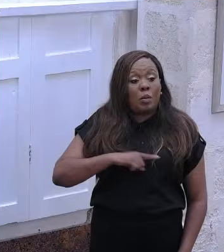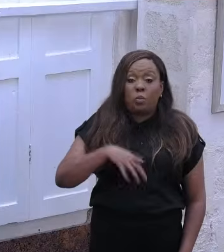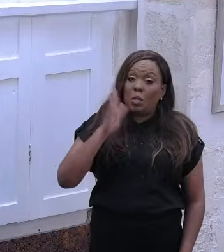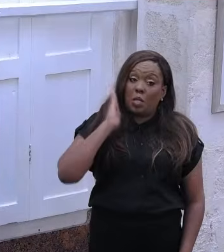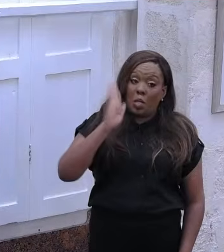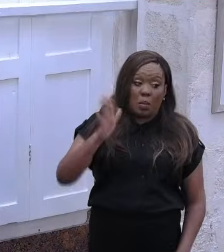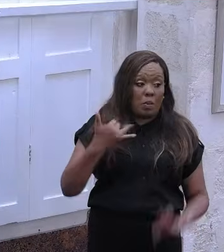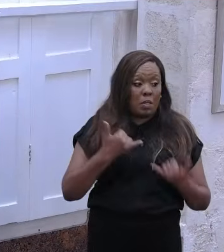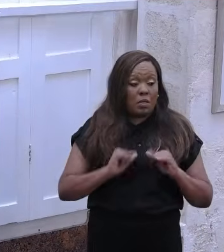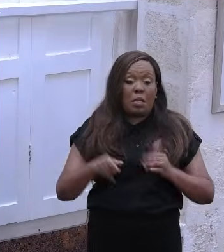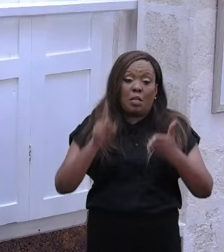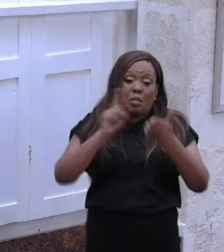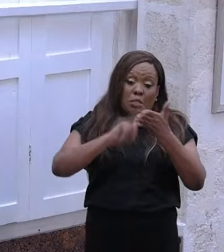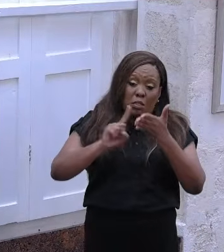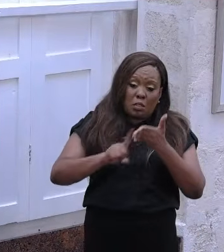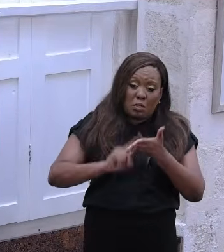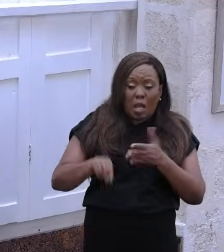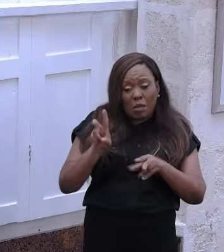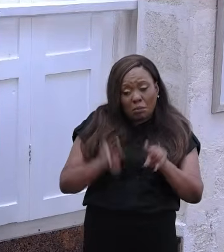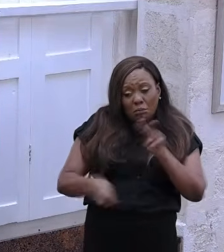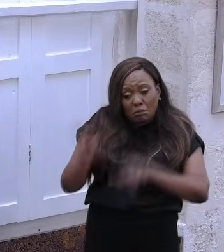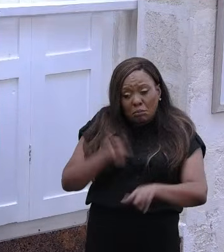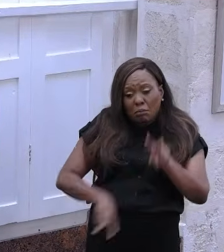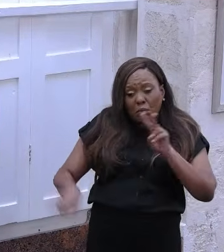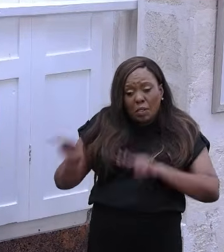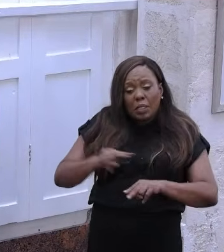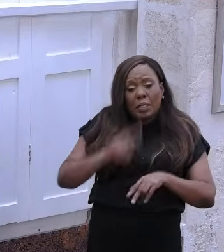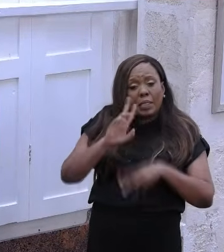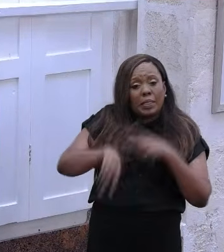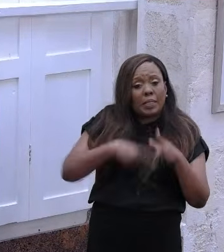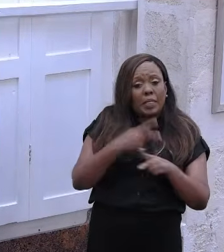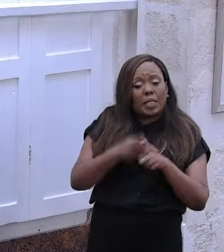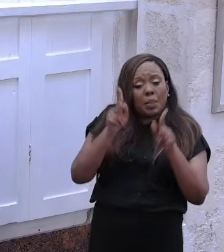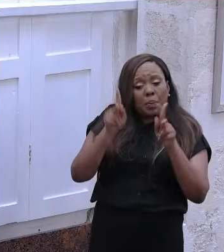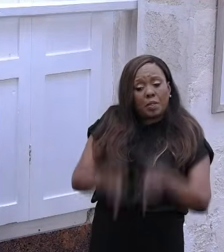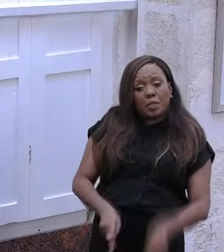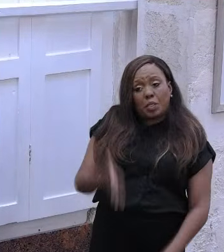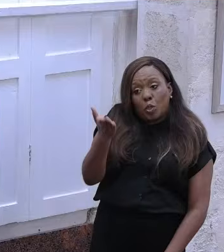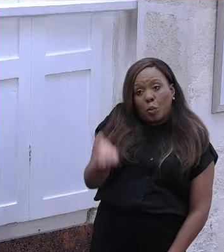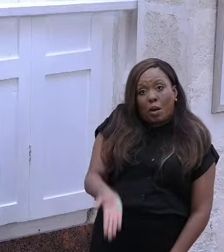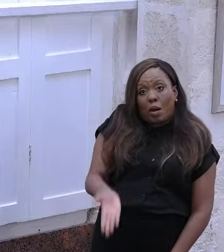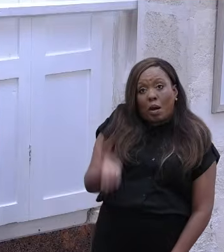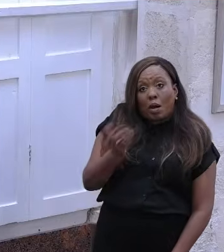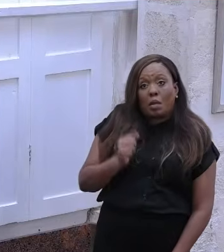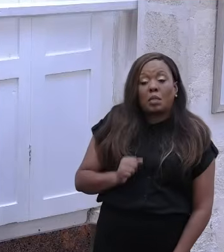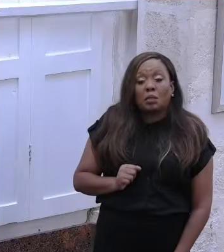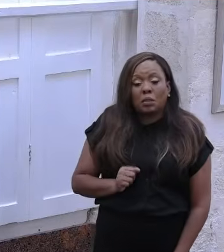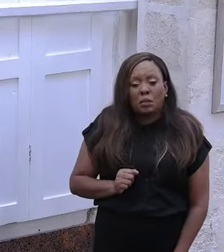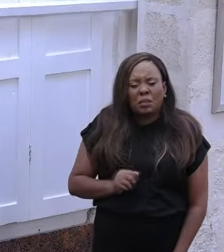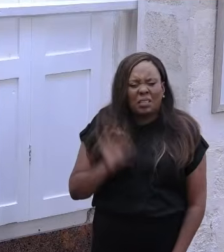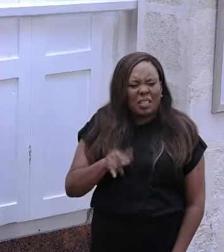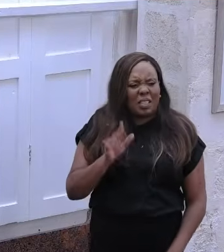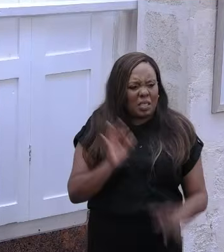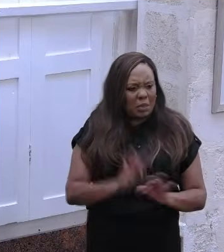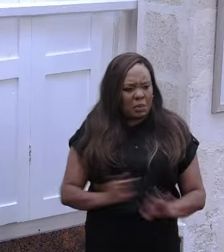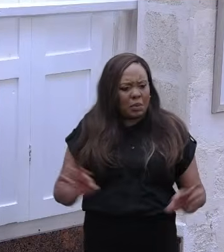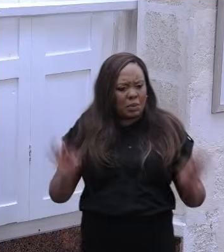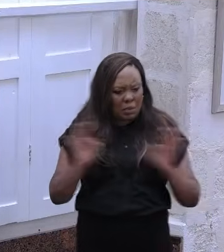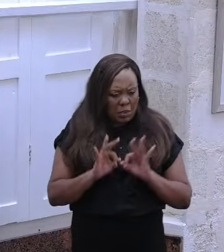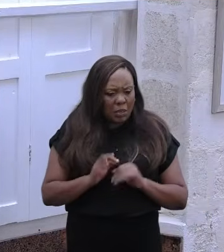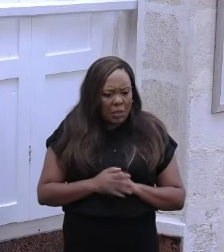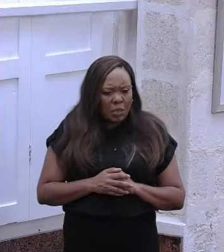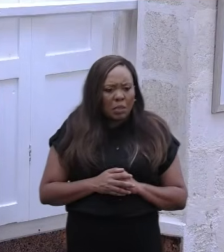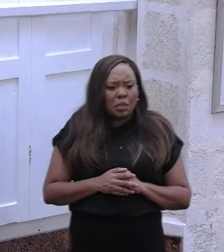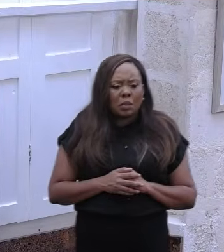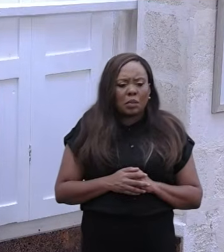that we would want to bring in. That is very important to us because we have sought at all costs